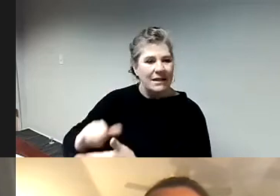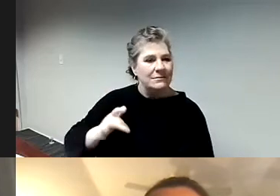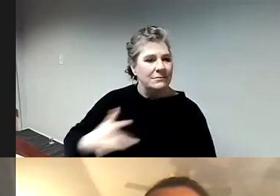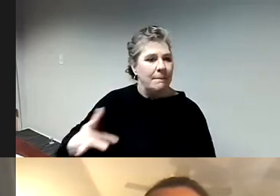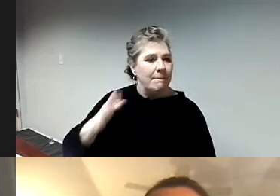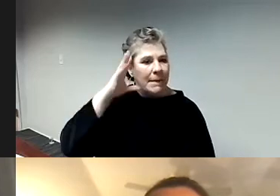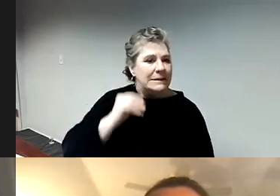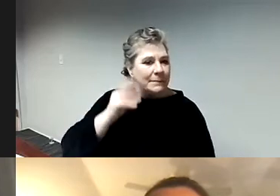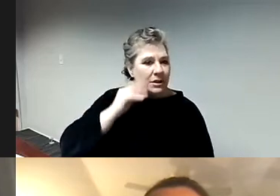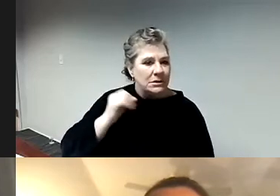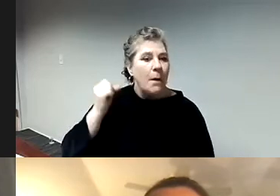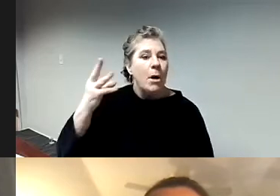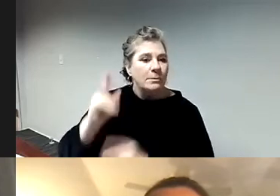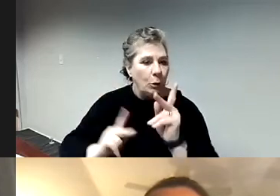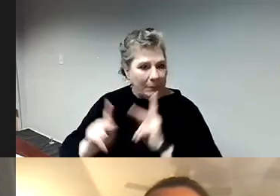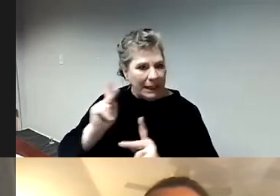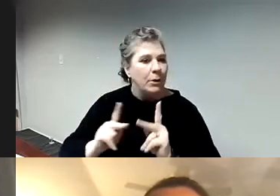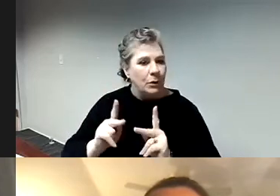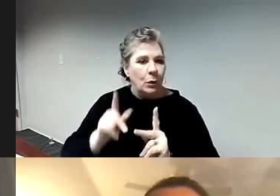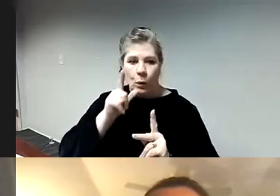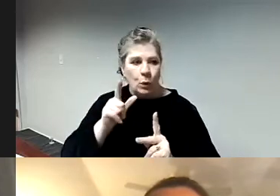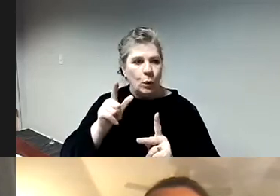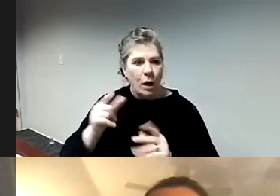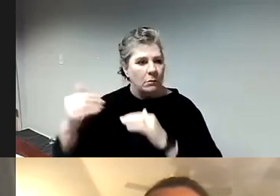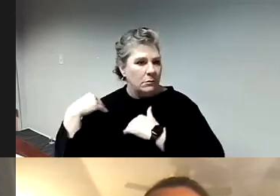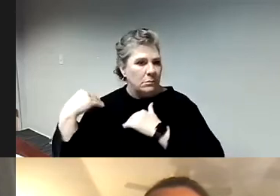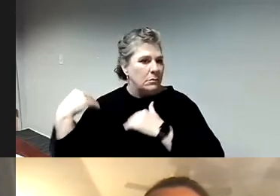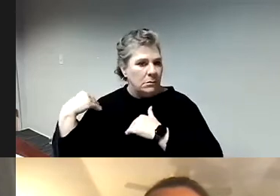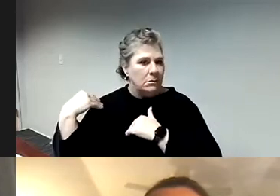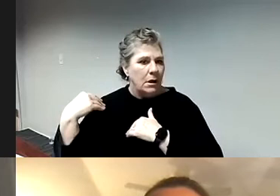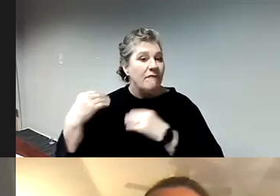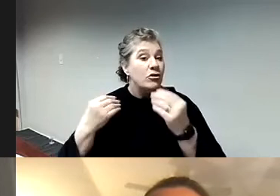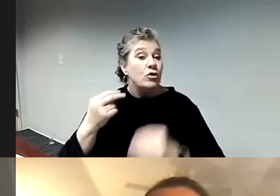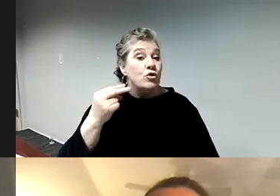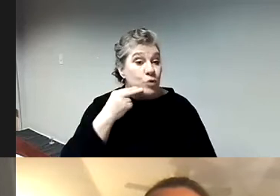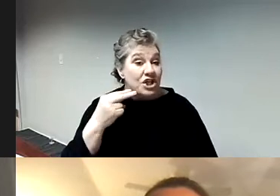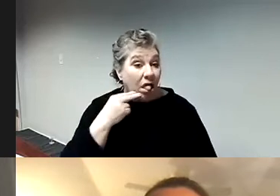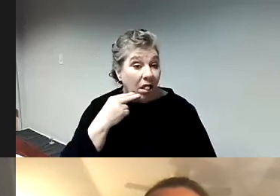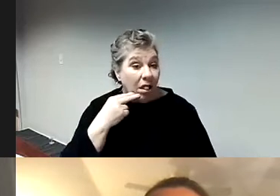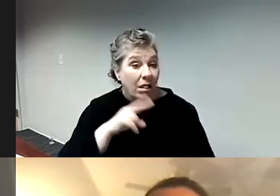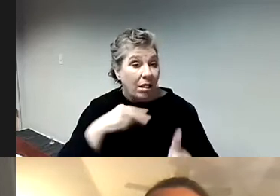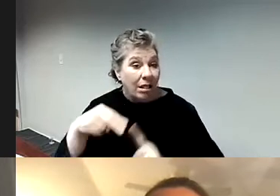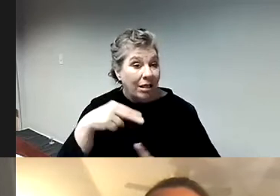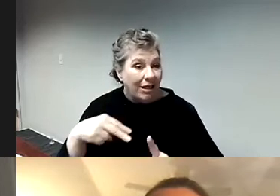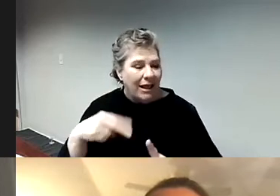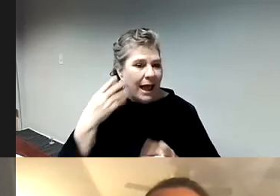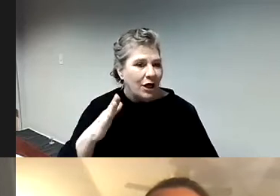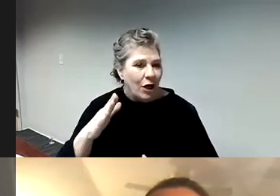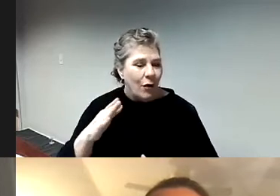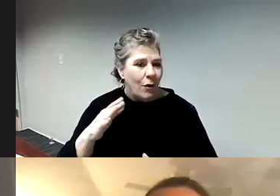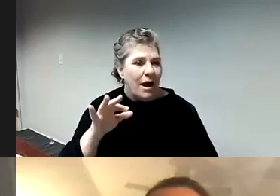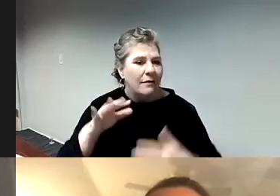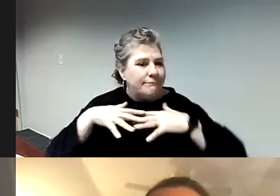where like there's multiple people who might be in charge of the nutritional, I don't know, fabric